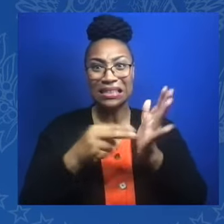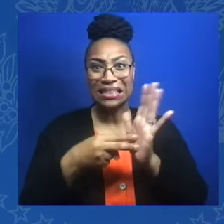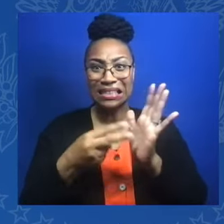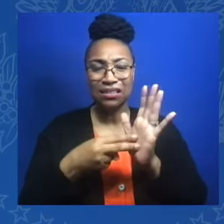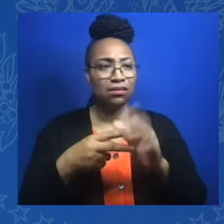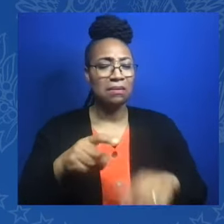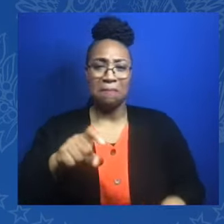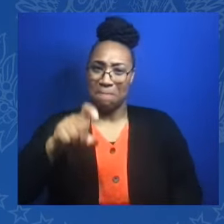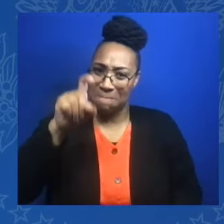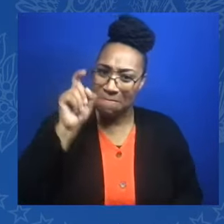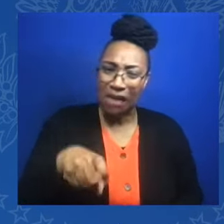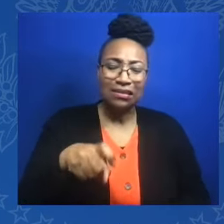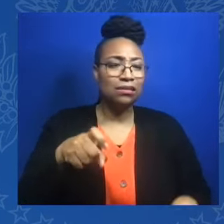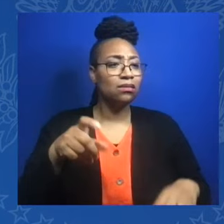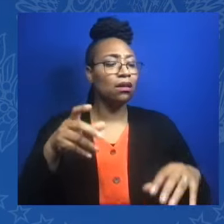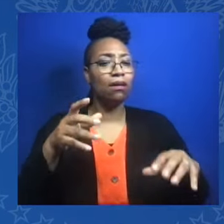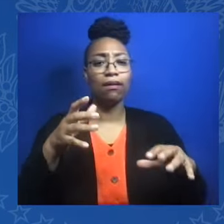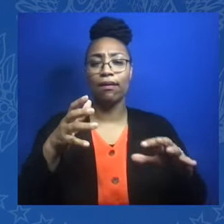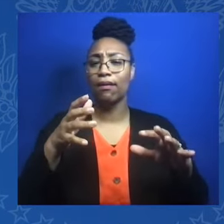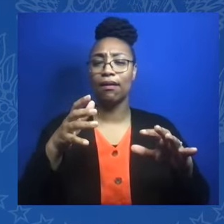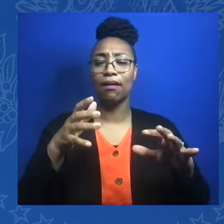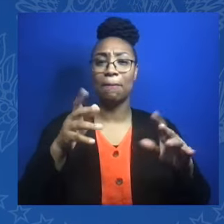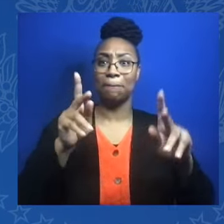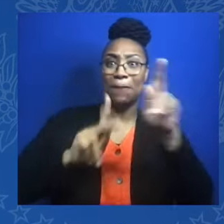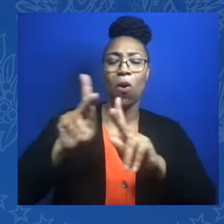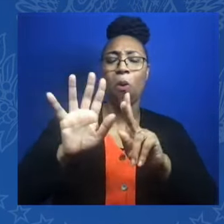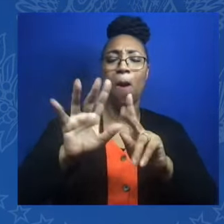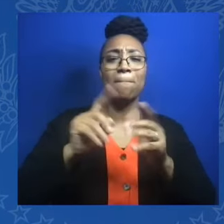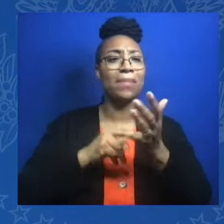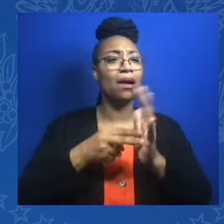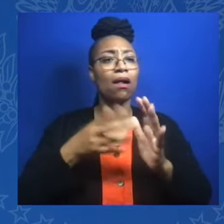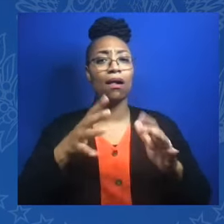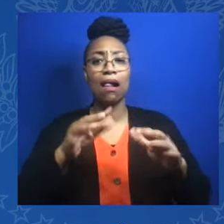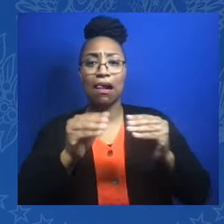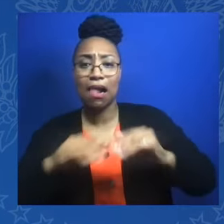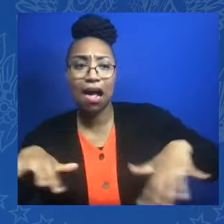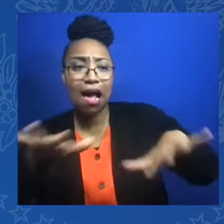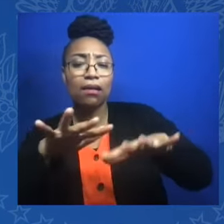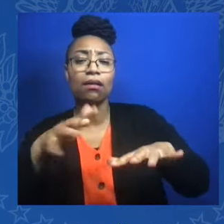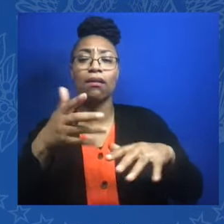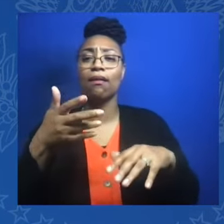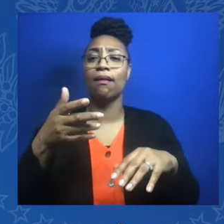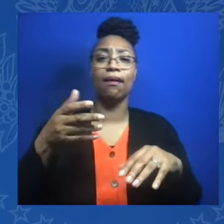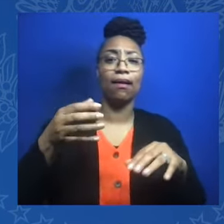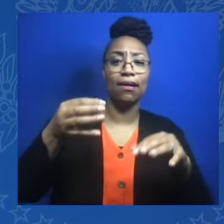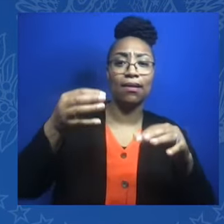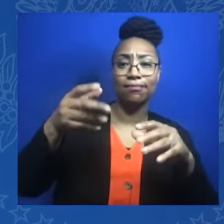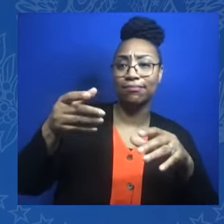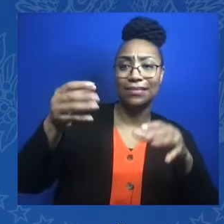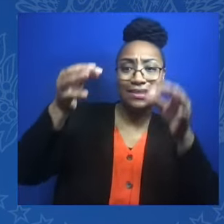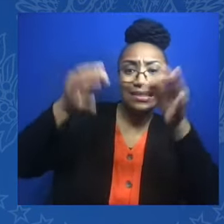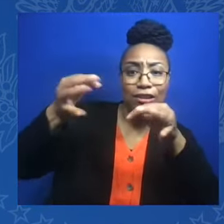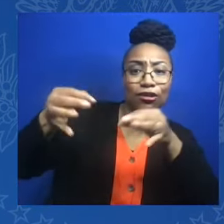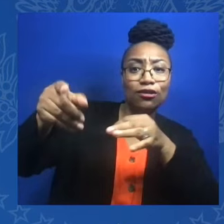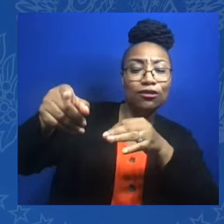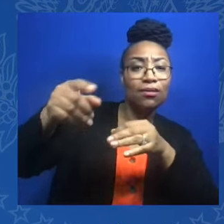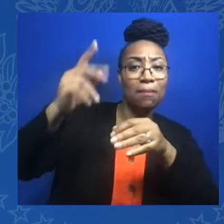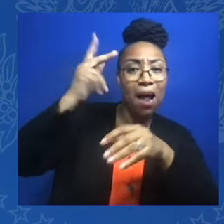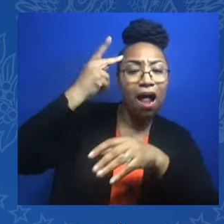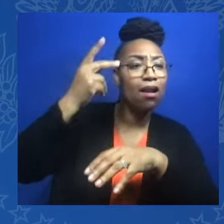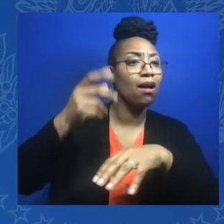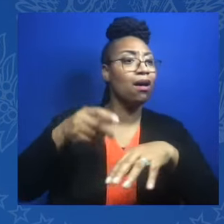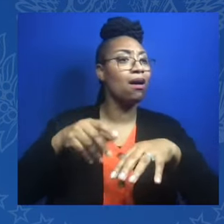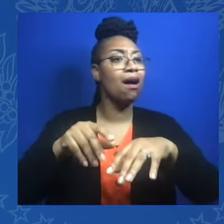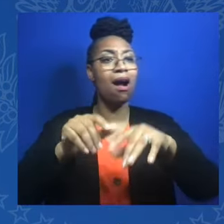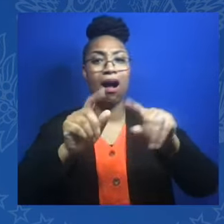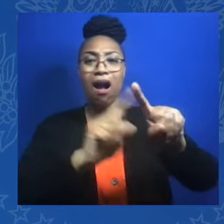again and again. The United States chooses to link our future with Canada because we know that we'll find